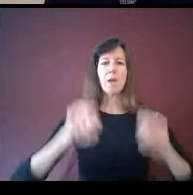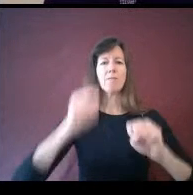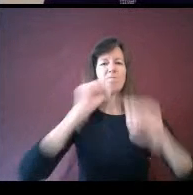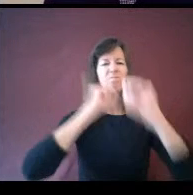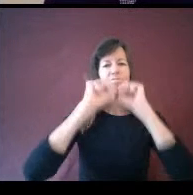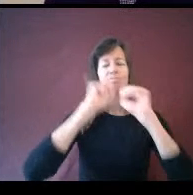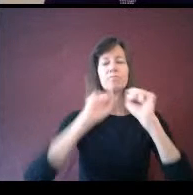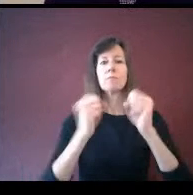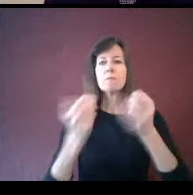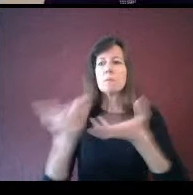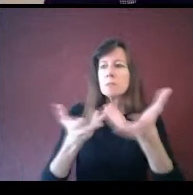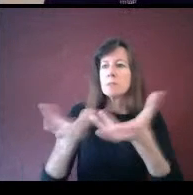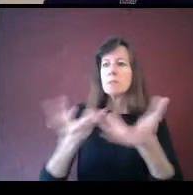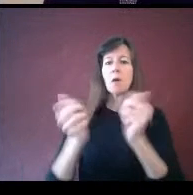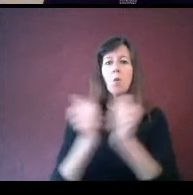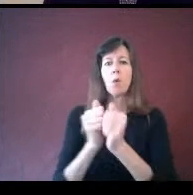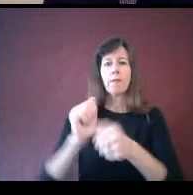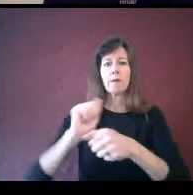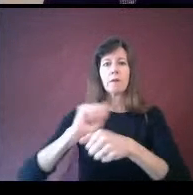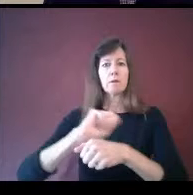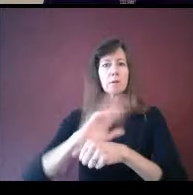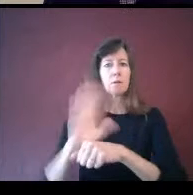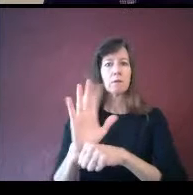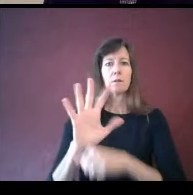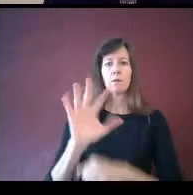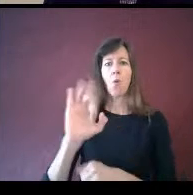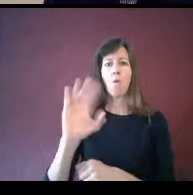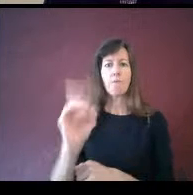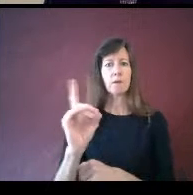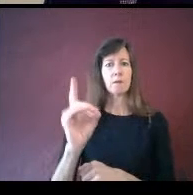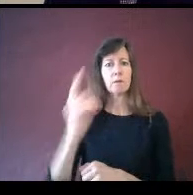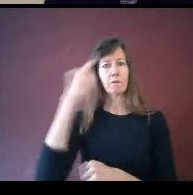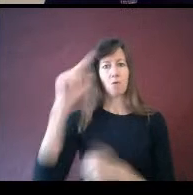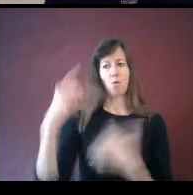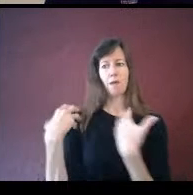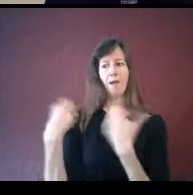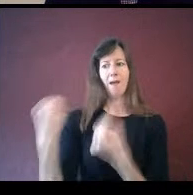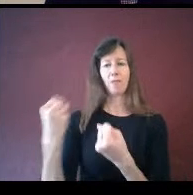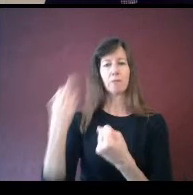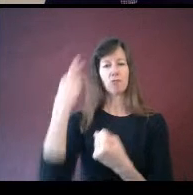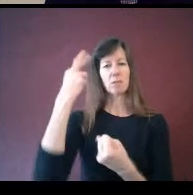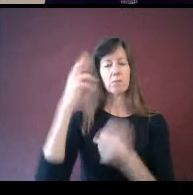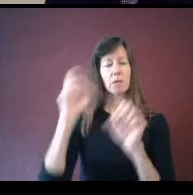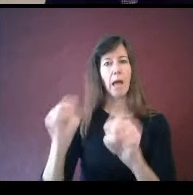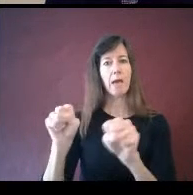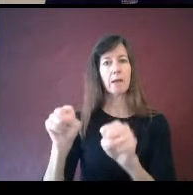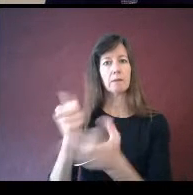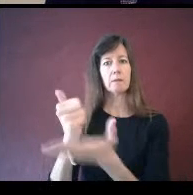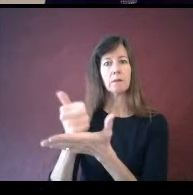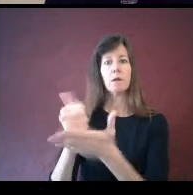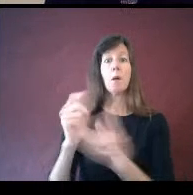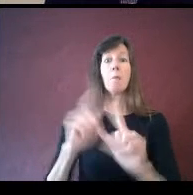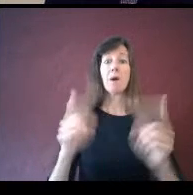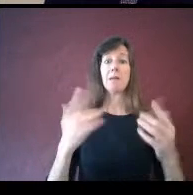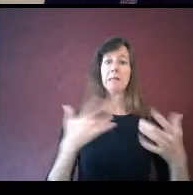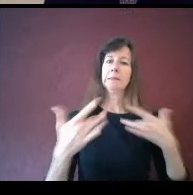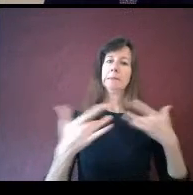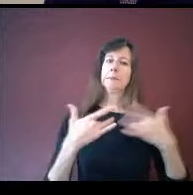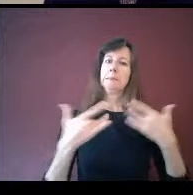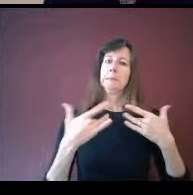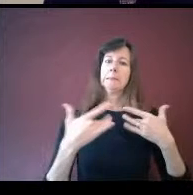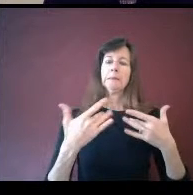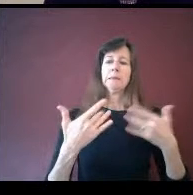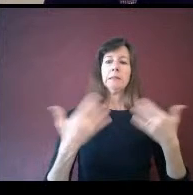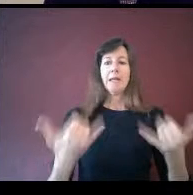front, but we are very, very concerned to see that active case number continue to climb, now over